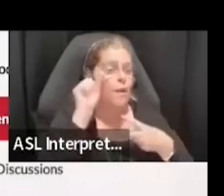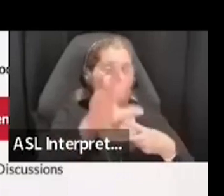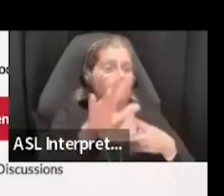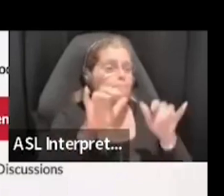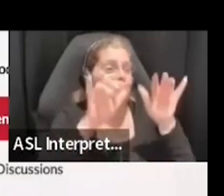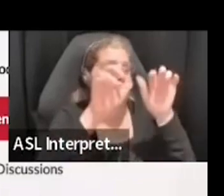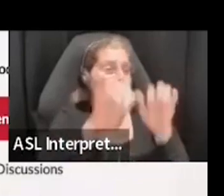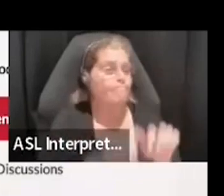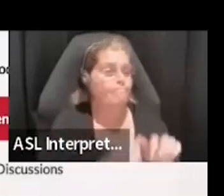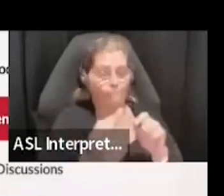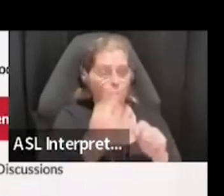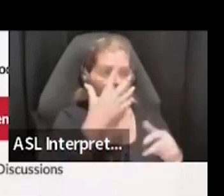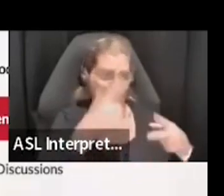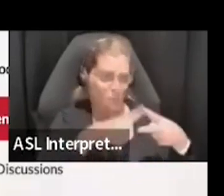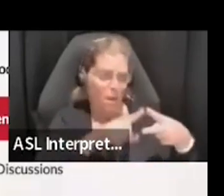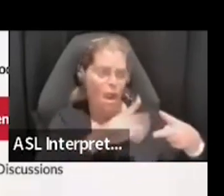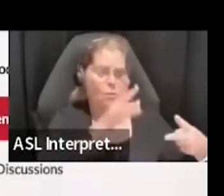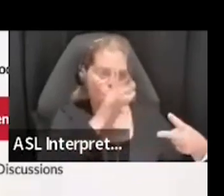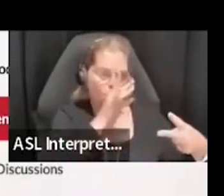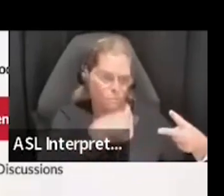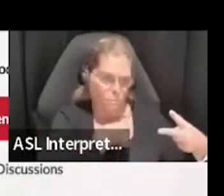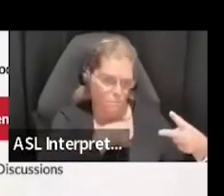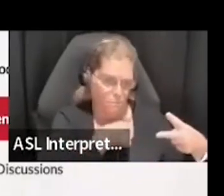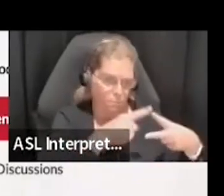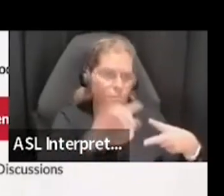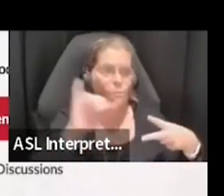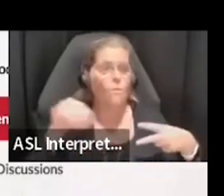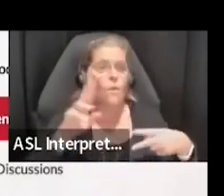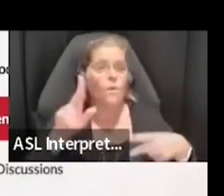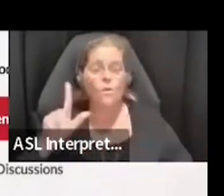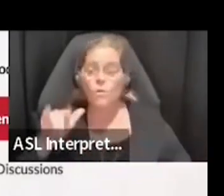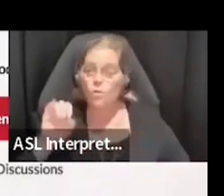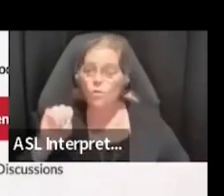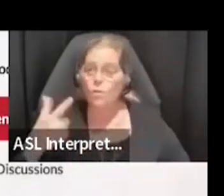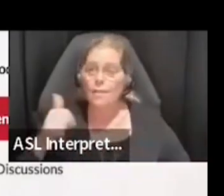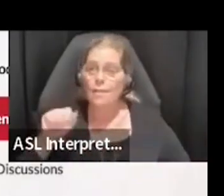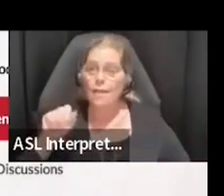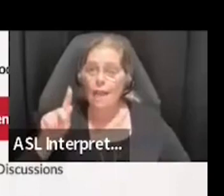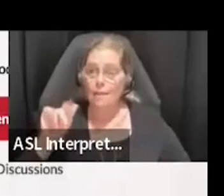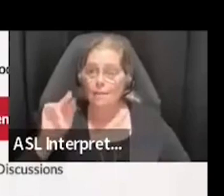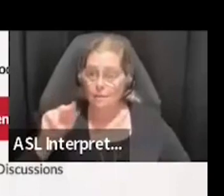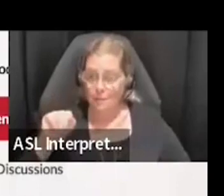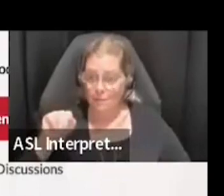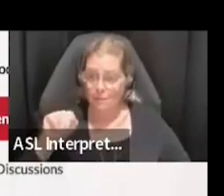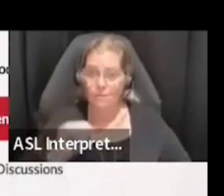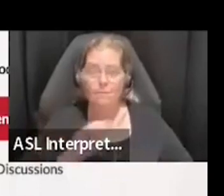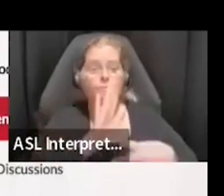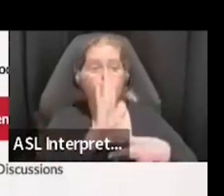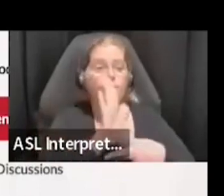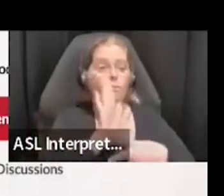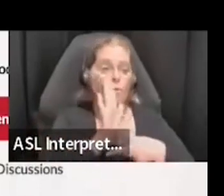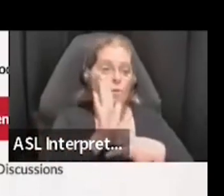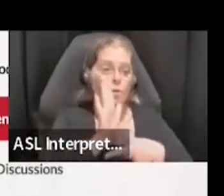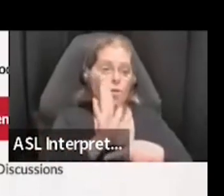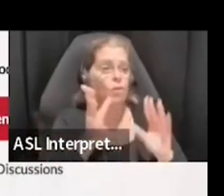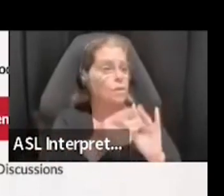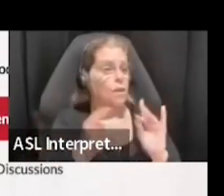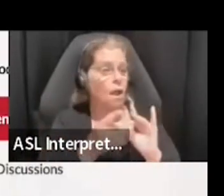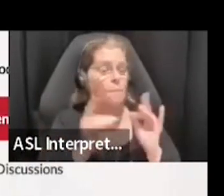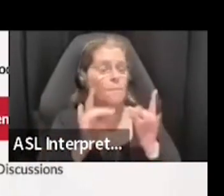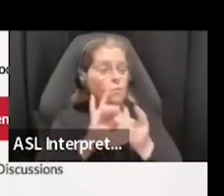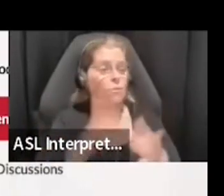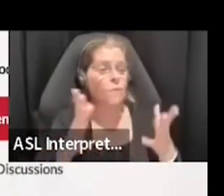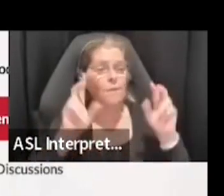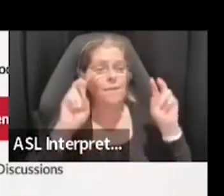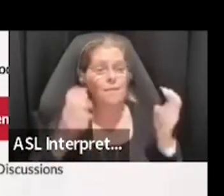read them aloud. The guest is Julie Gaskins, and her comments are regarding Title